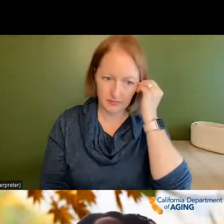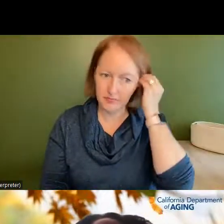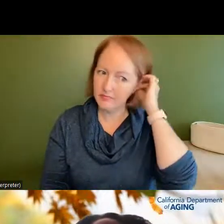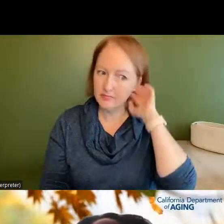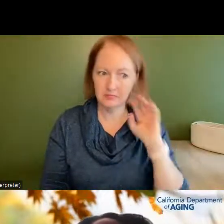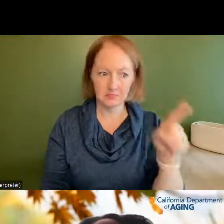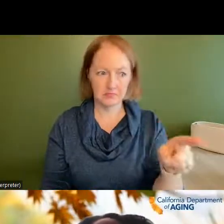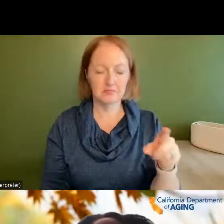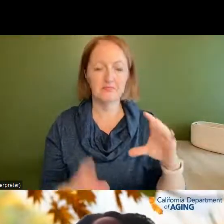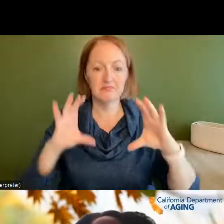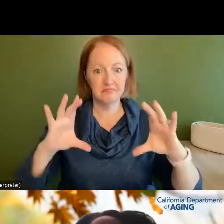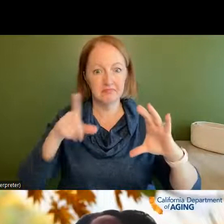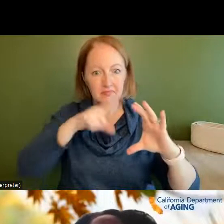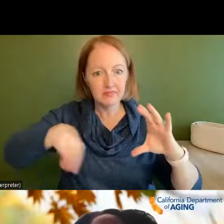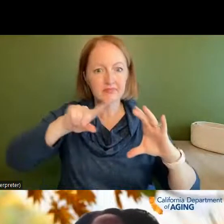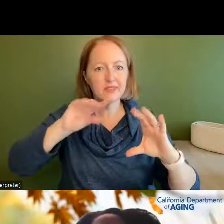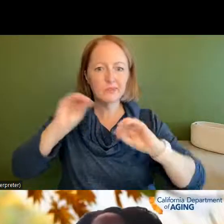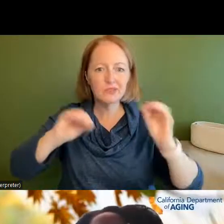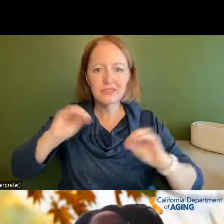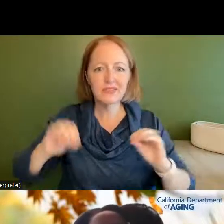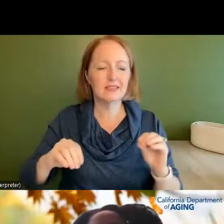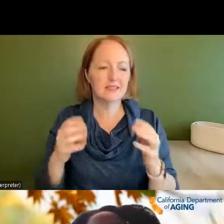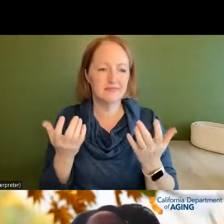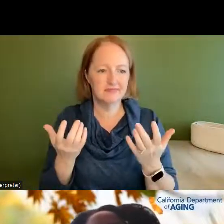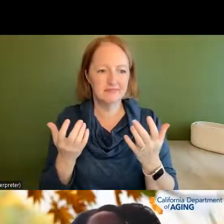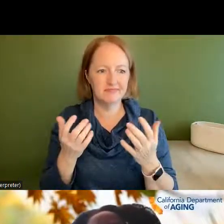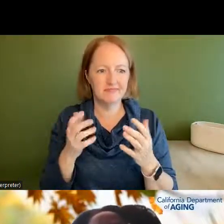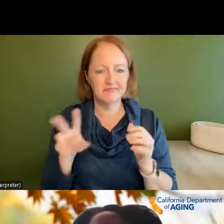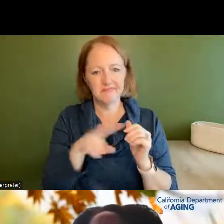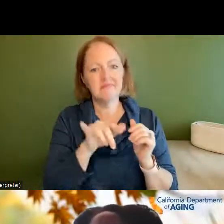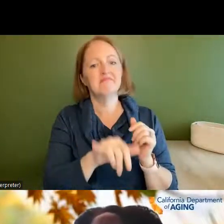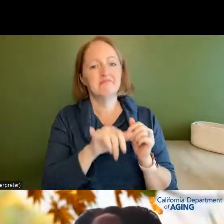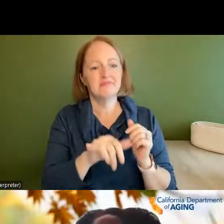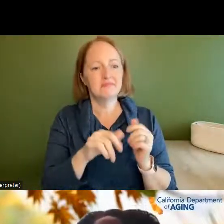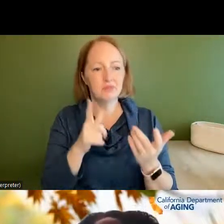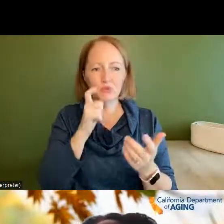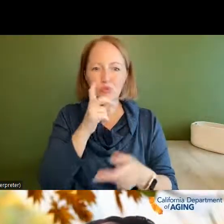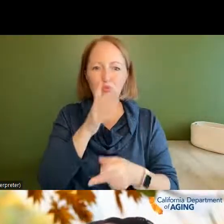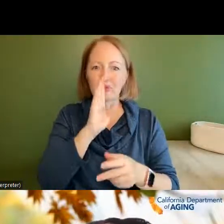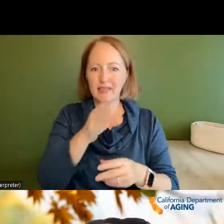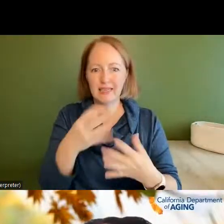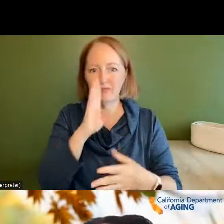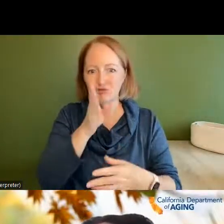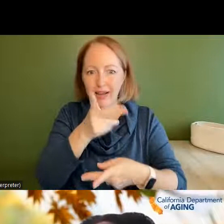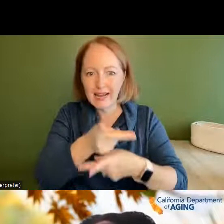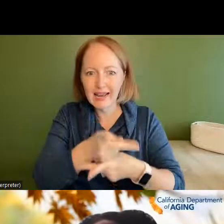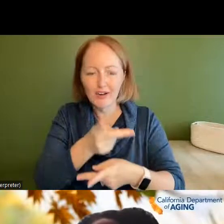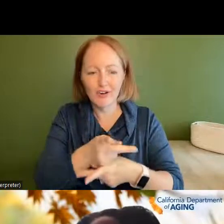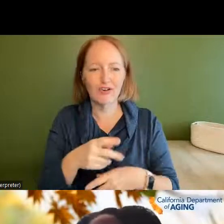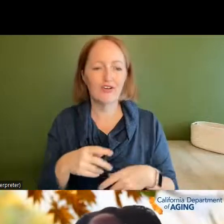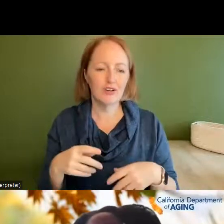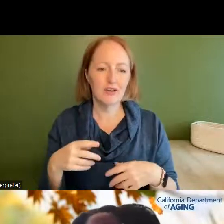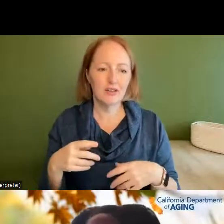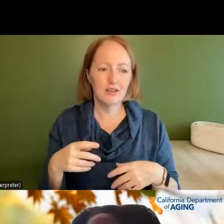So this slide is just showing you kind of a quick glance into the direct care workforce. You can see here